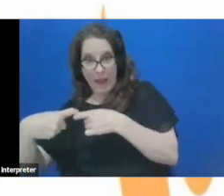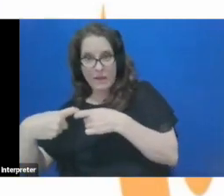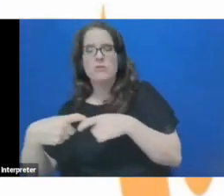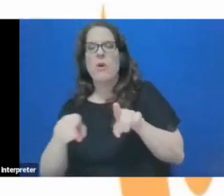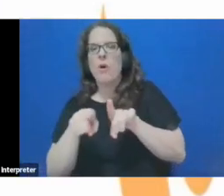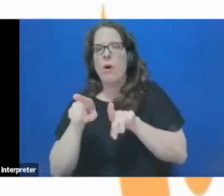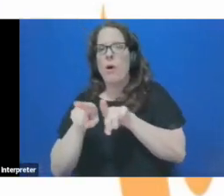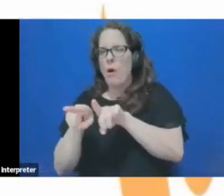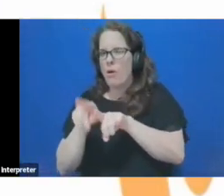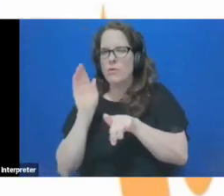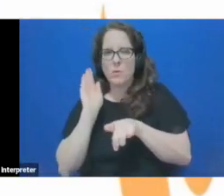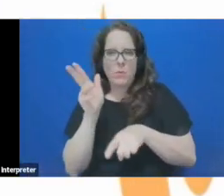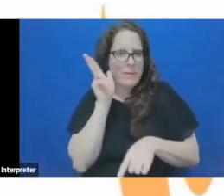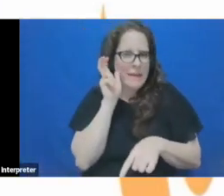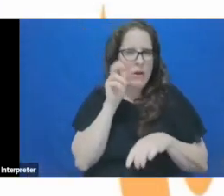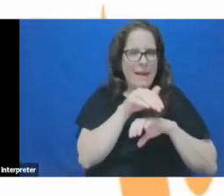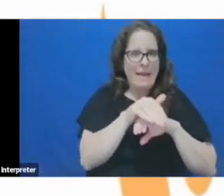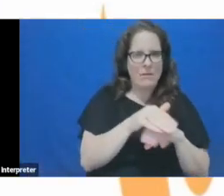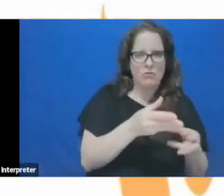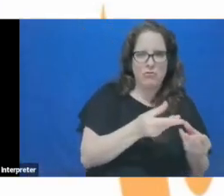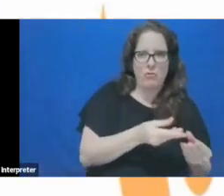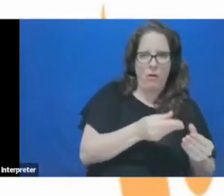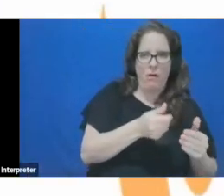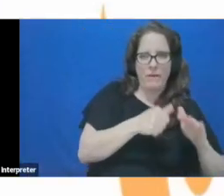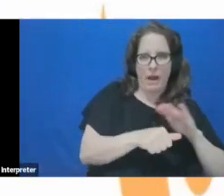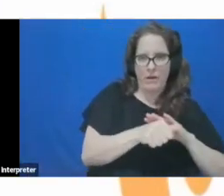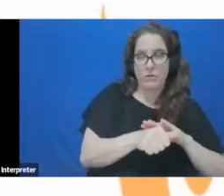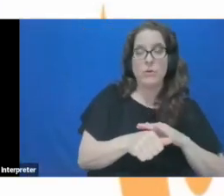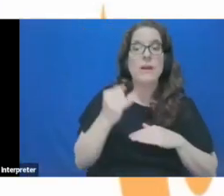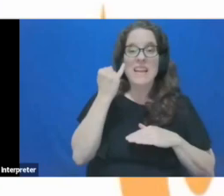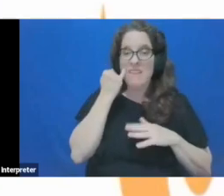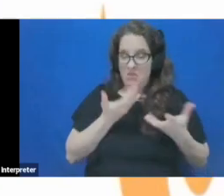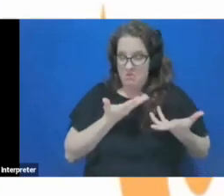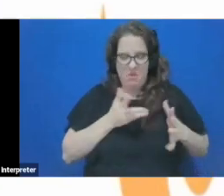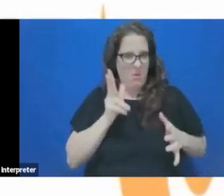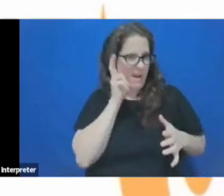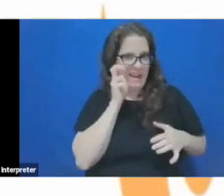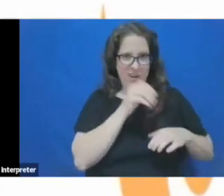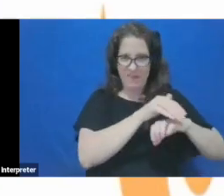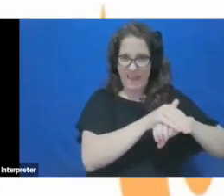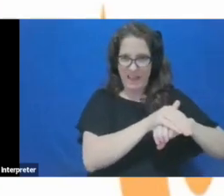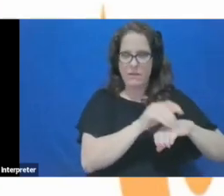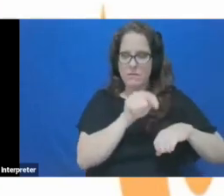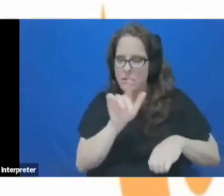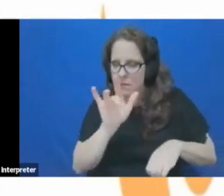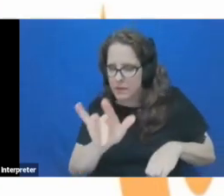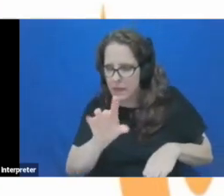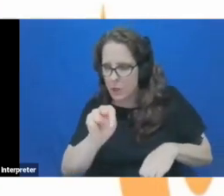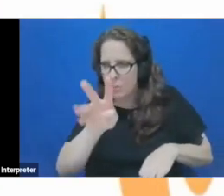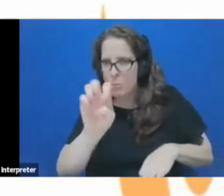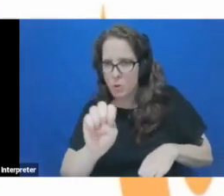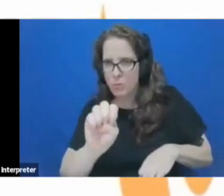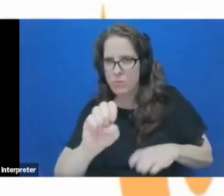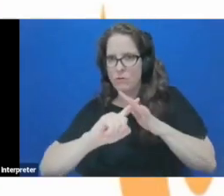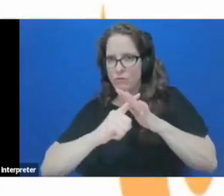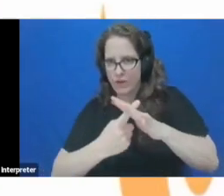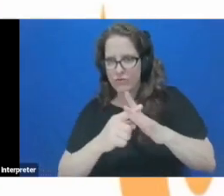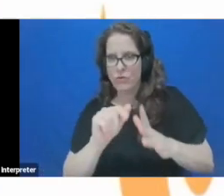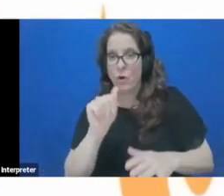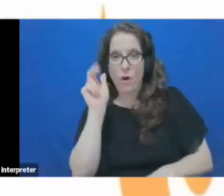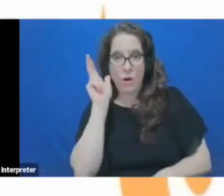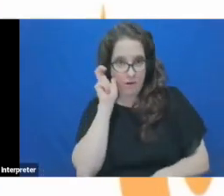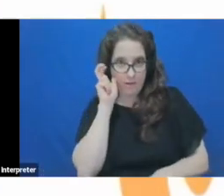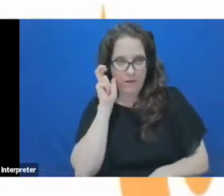To hear the interpreted language only, click Mute Original Audio. The English and Spanish language versions will be archived